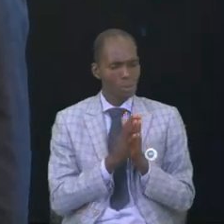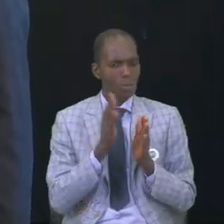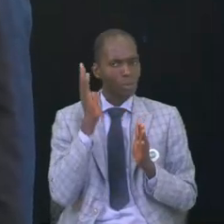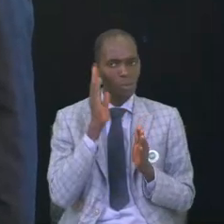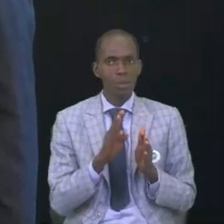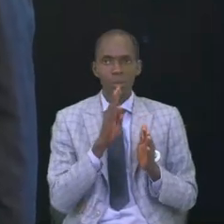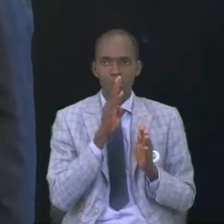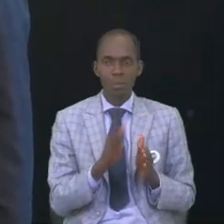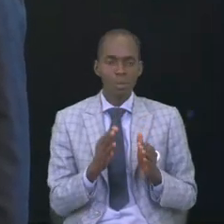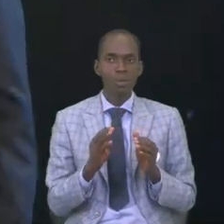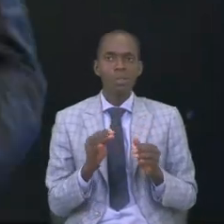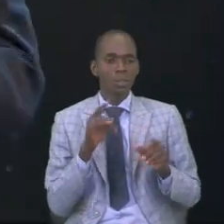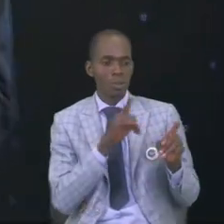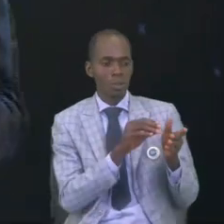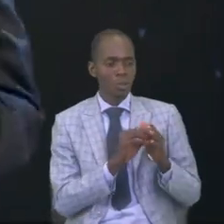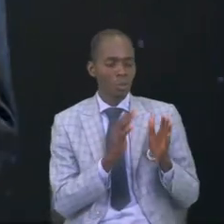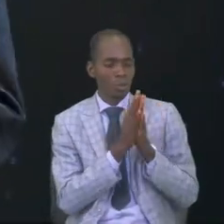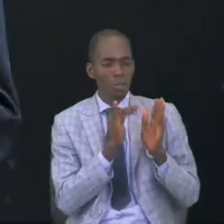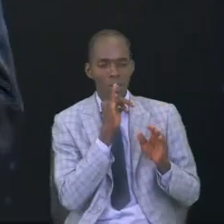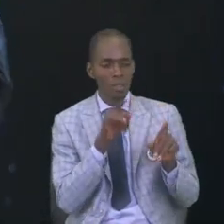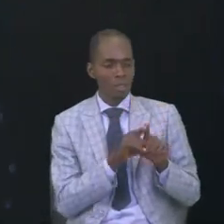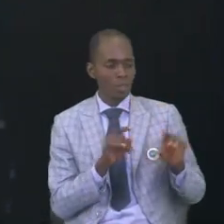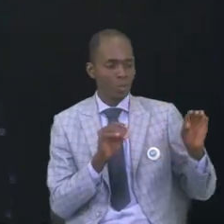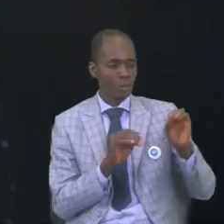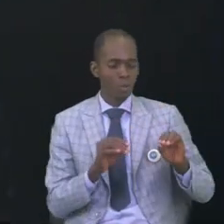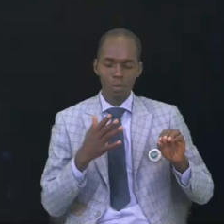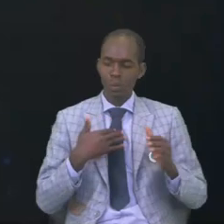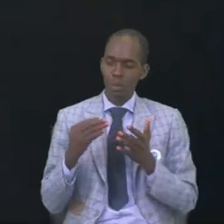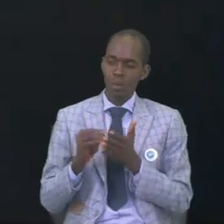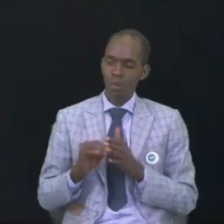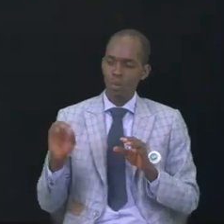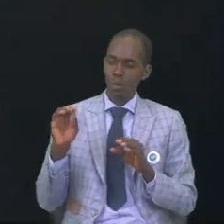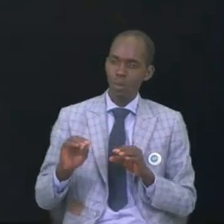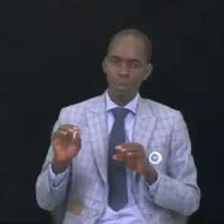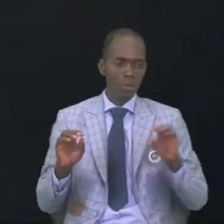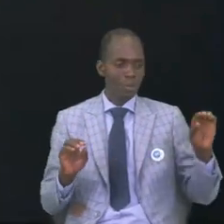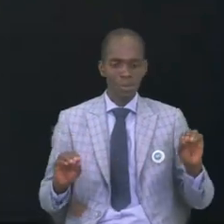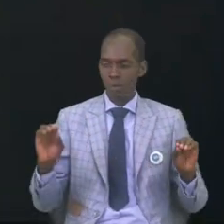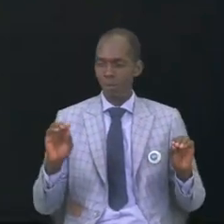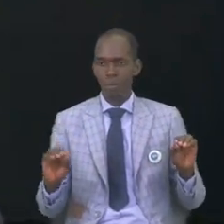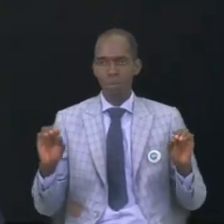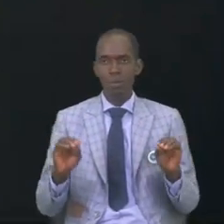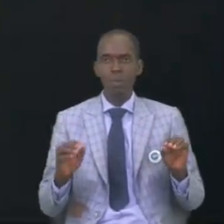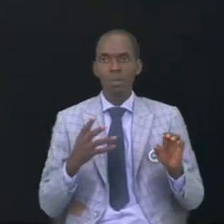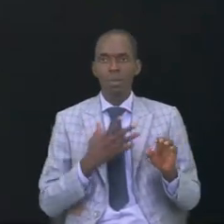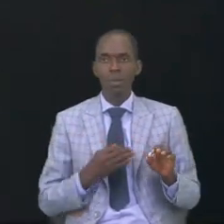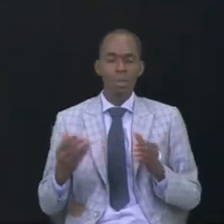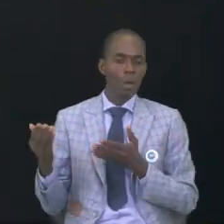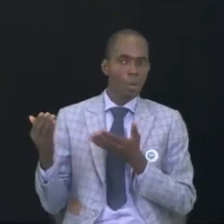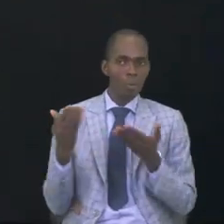looks like zero like mine, and mine also zero, and zero, zero. And we bring in the prayer,